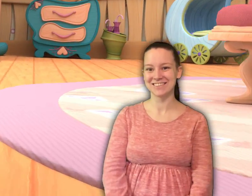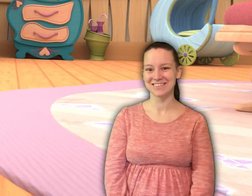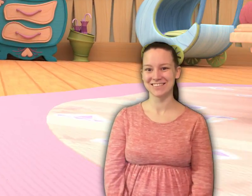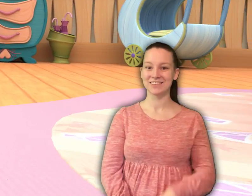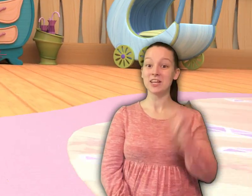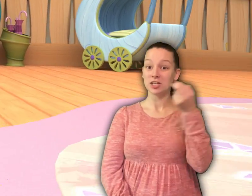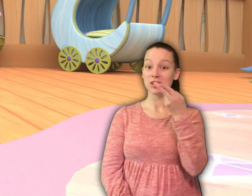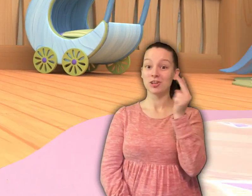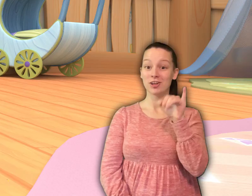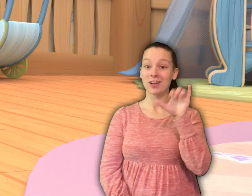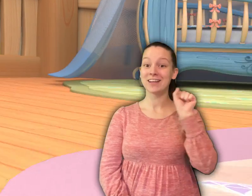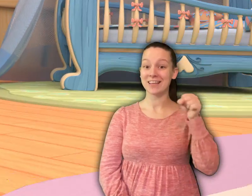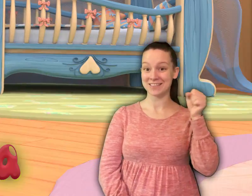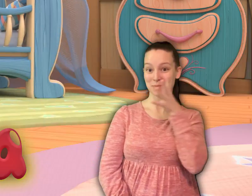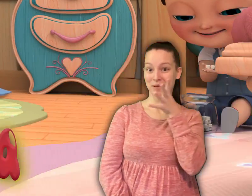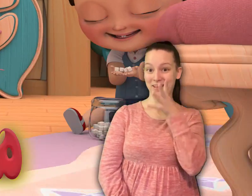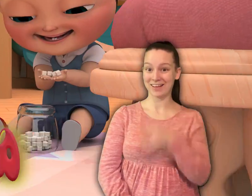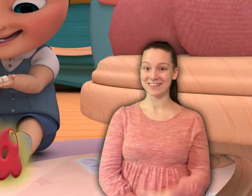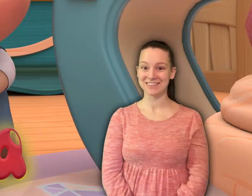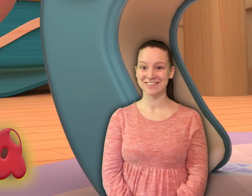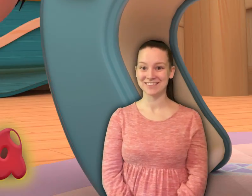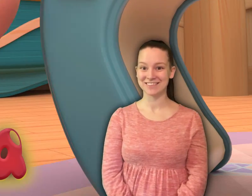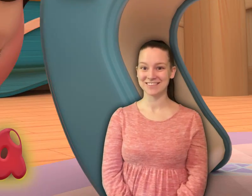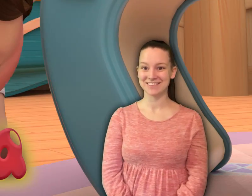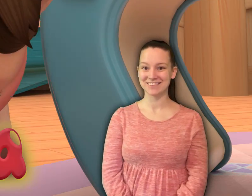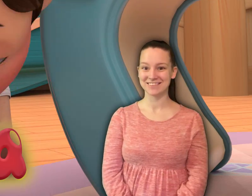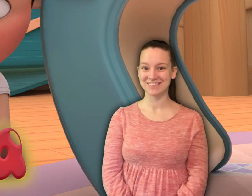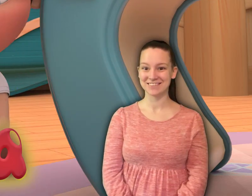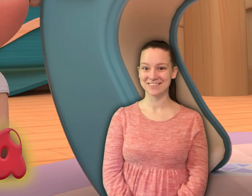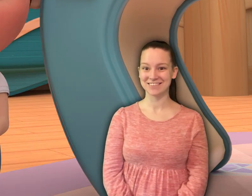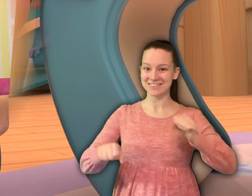the Johnny Johnny yes